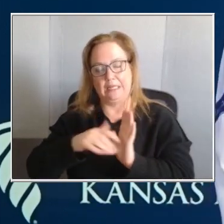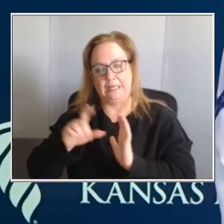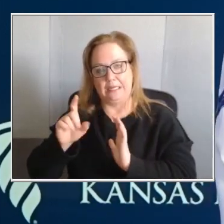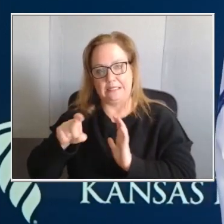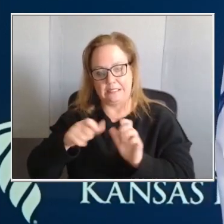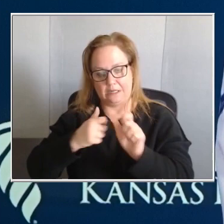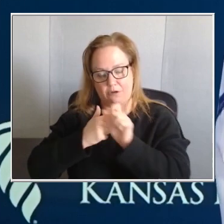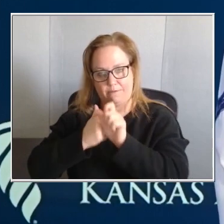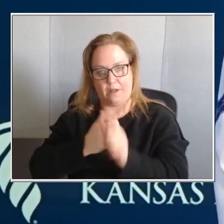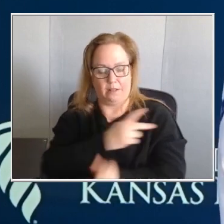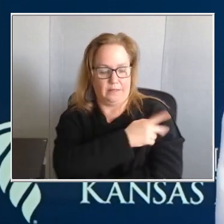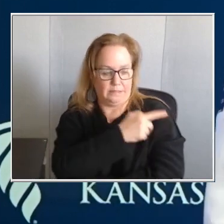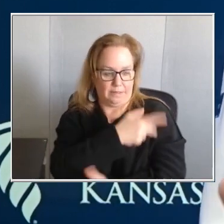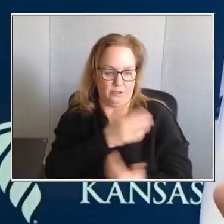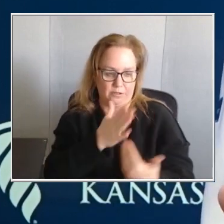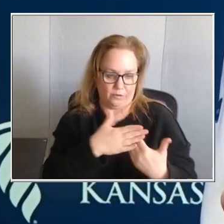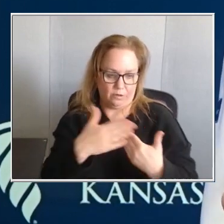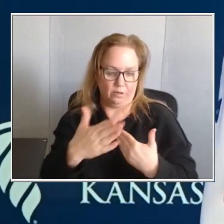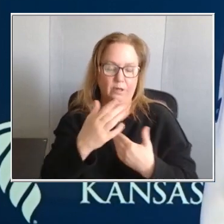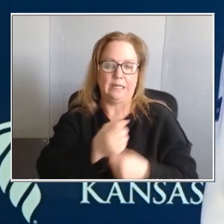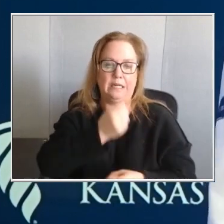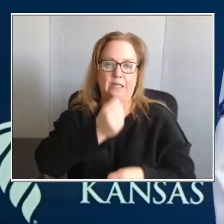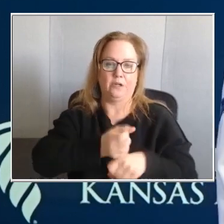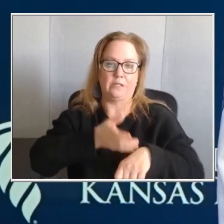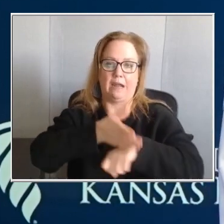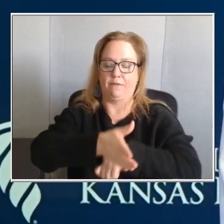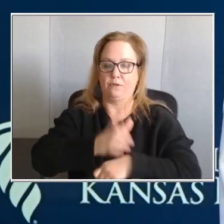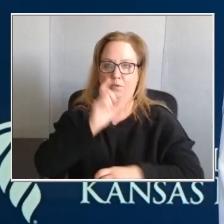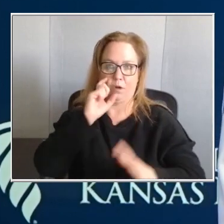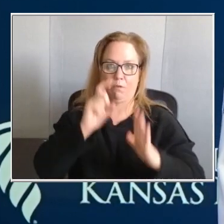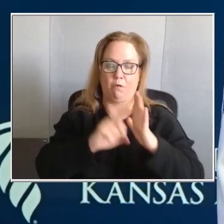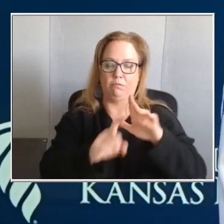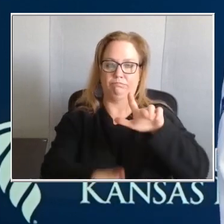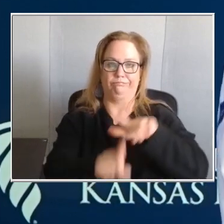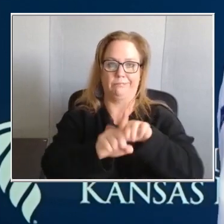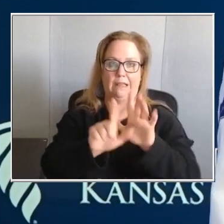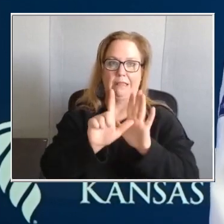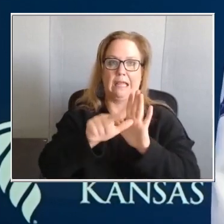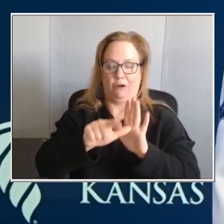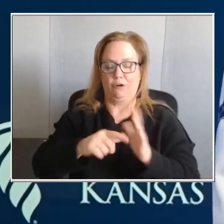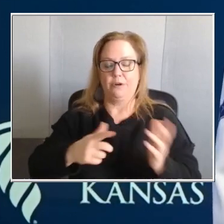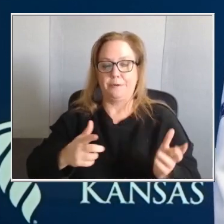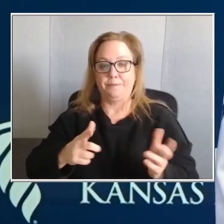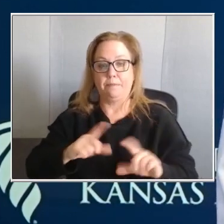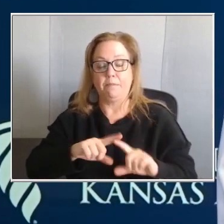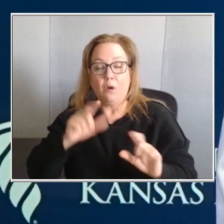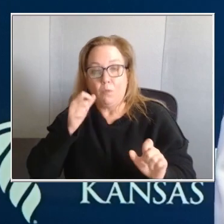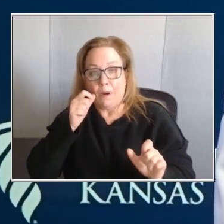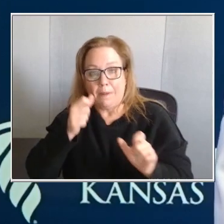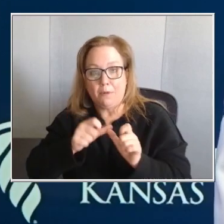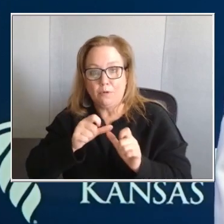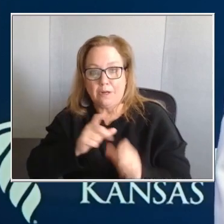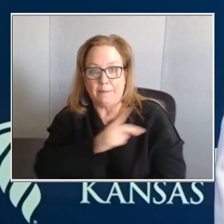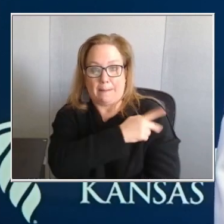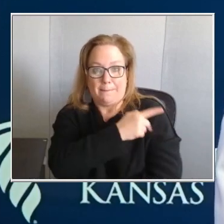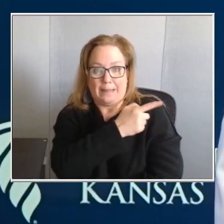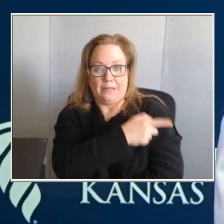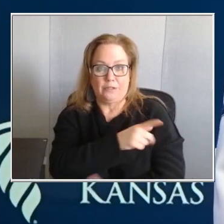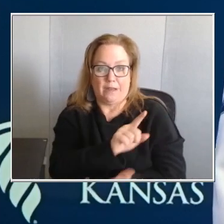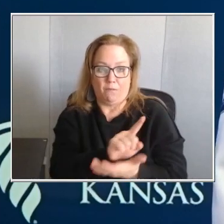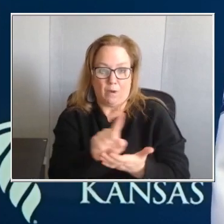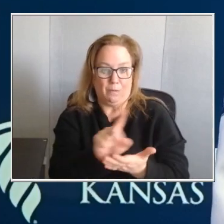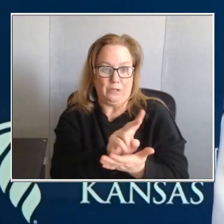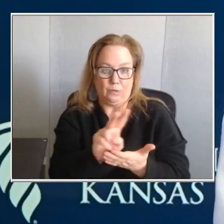these patients for years afterwards to make sure we don't see something down the line that's going to be problematic. But keep in mind, we're talking about patients who have weeks to months to